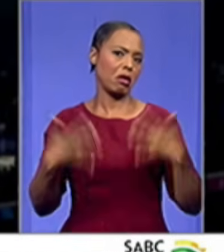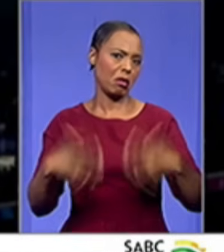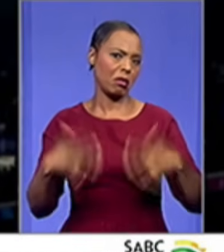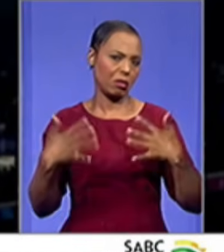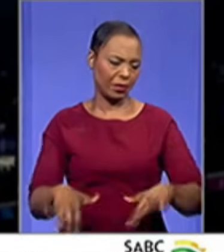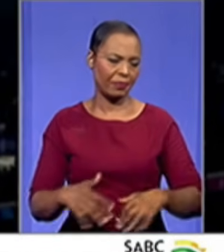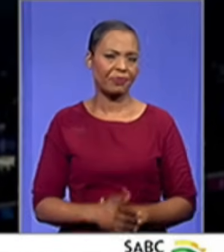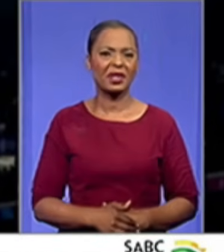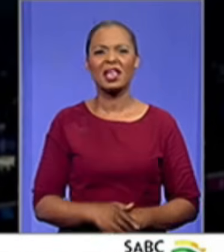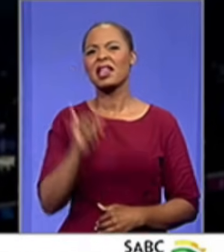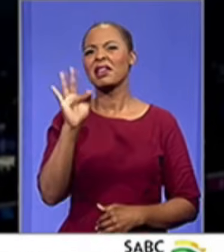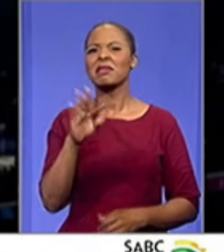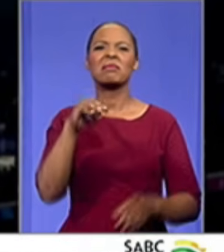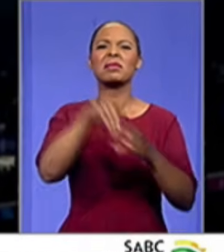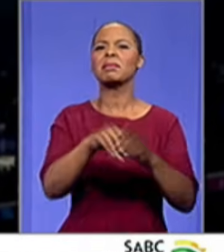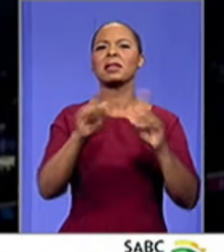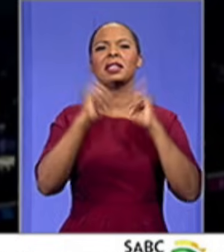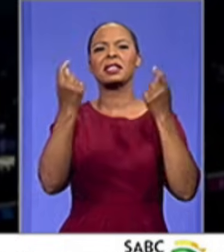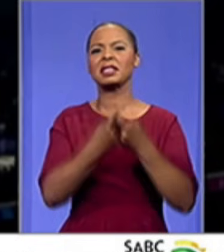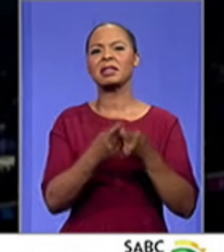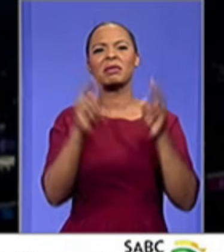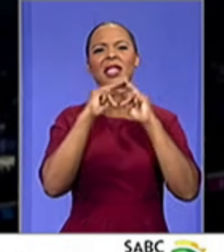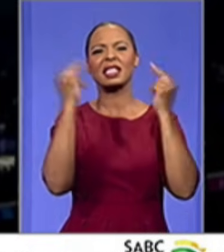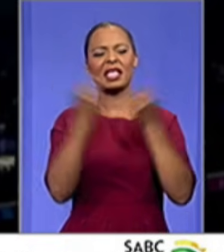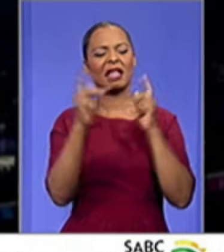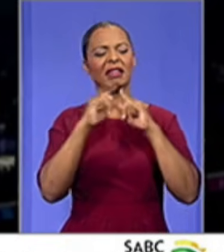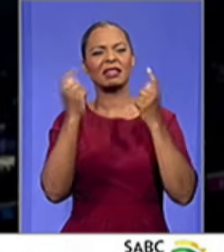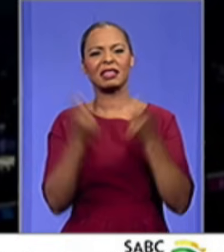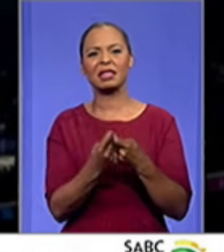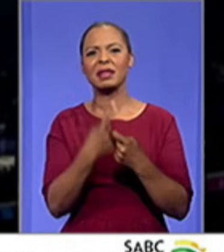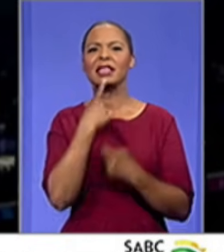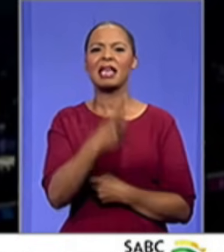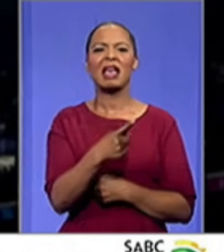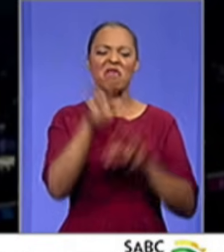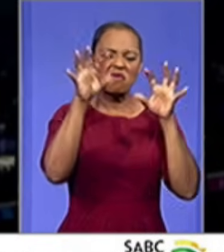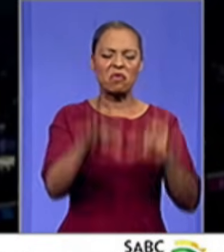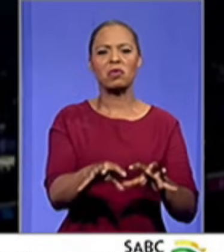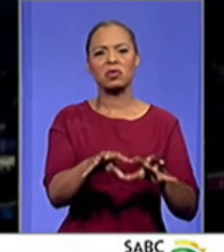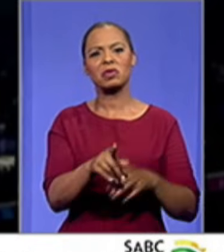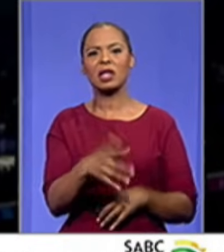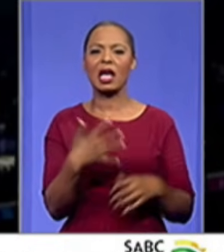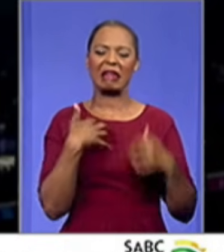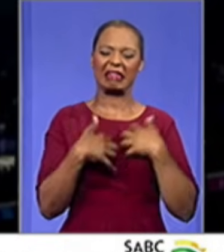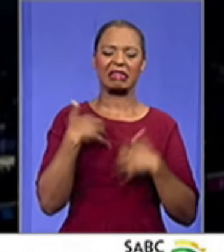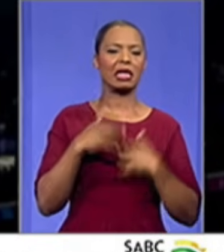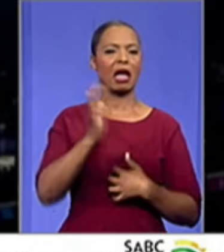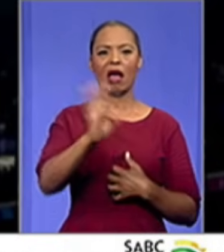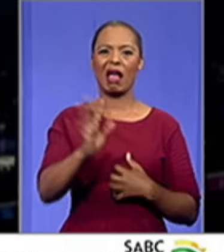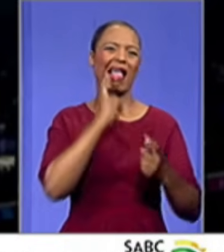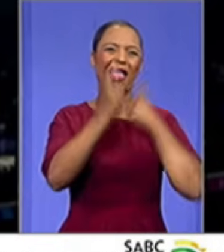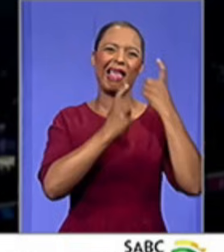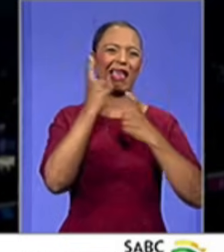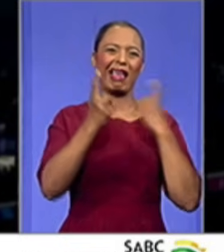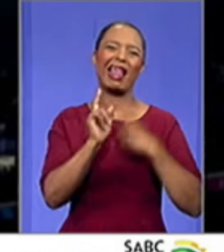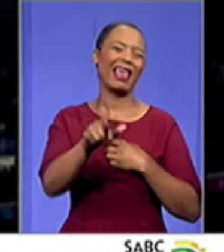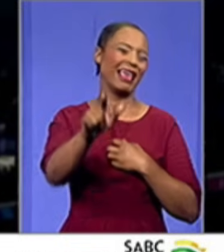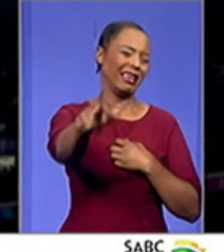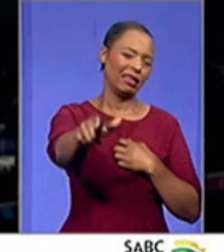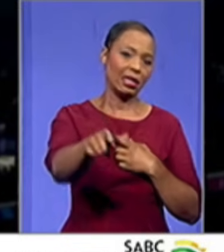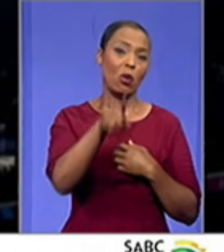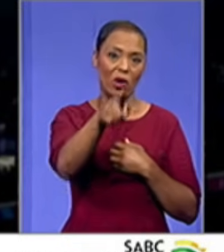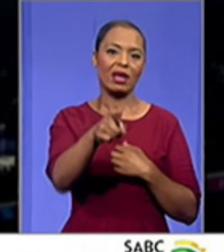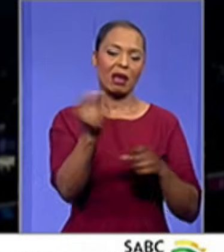tshamekela naga o bo heta ntse o ngongorega go thoko. Tshamekela naga o tla ngongorega go morago, dingongorego di tle go morago wena o dirile